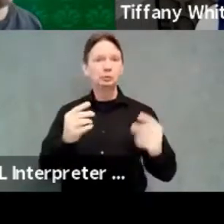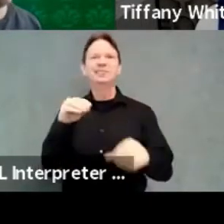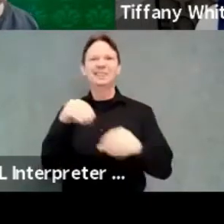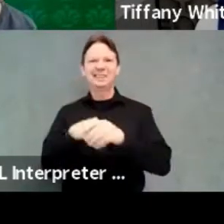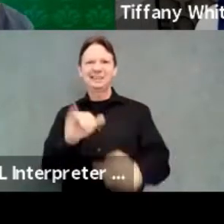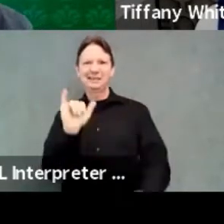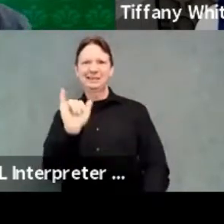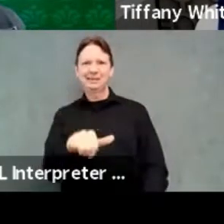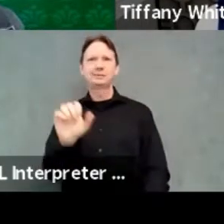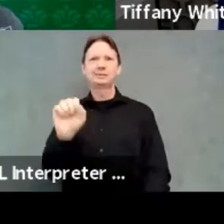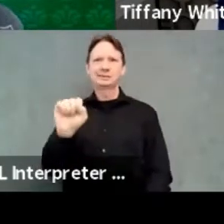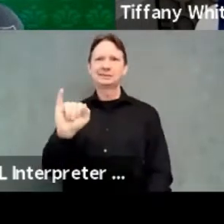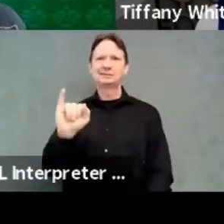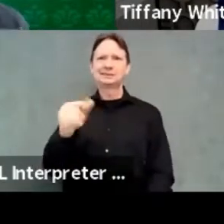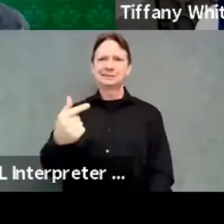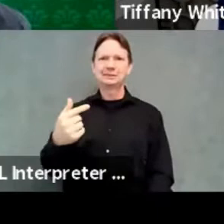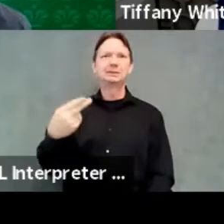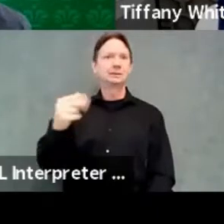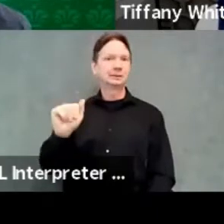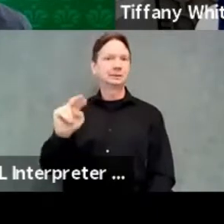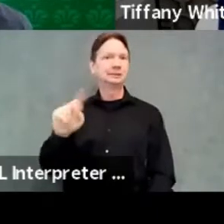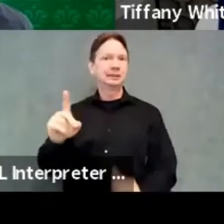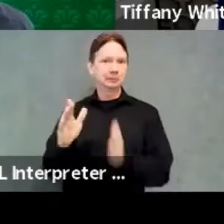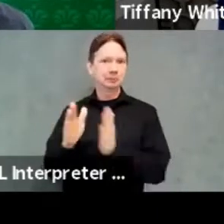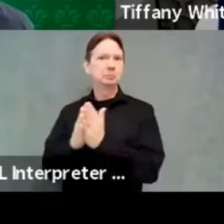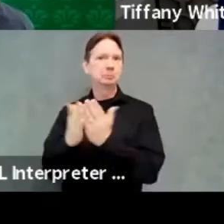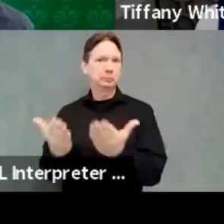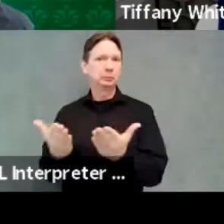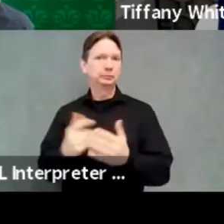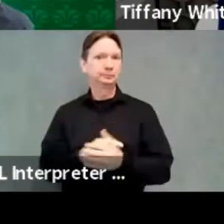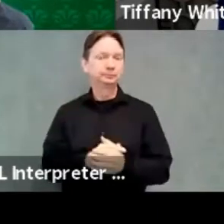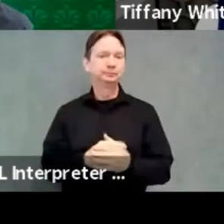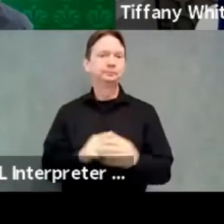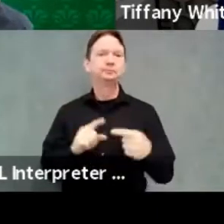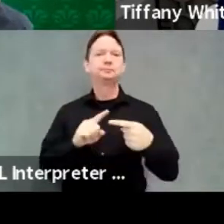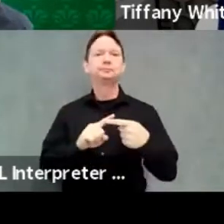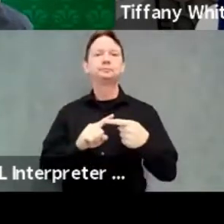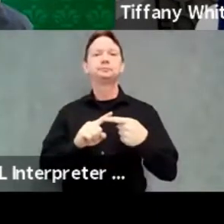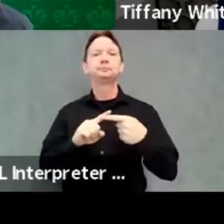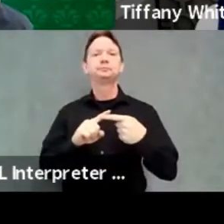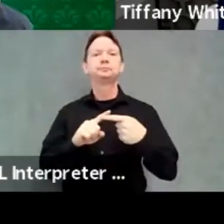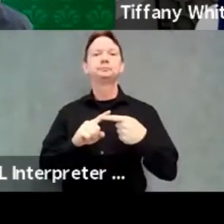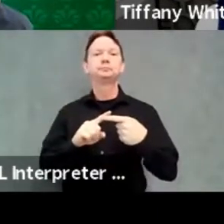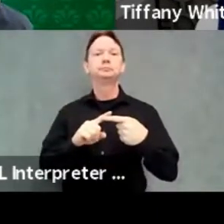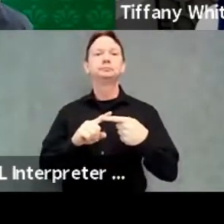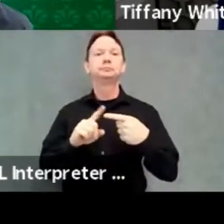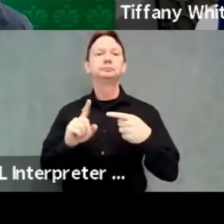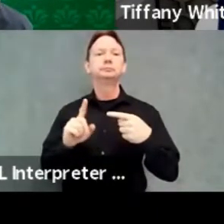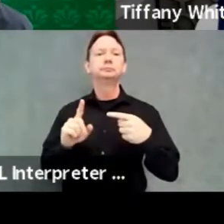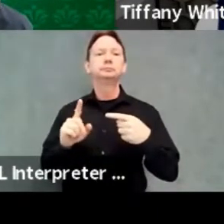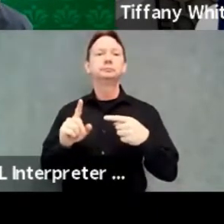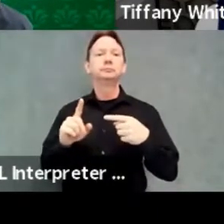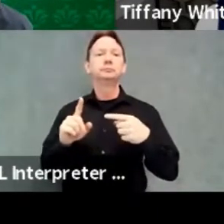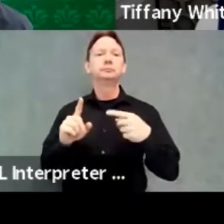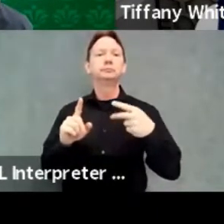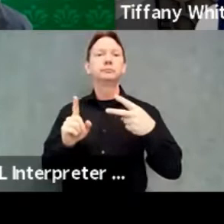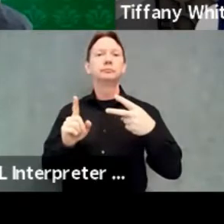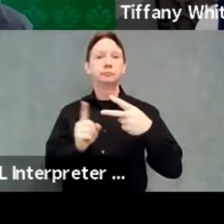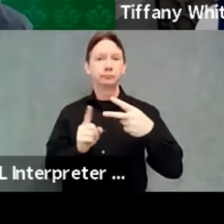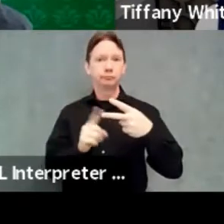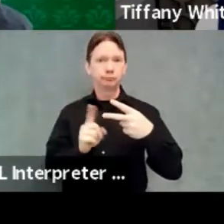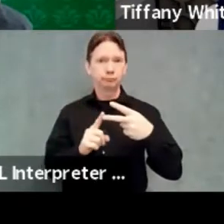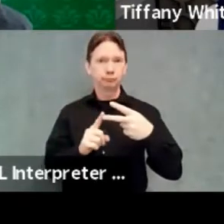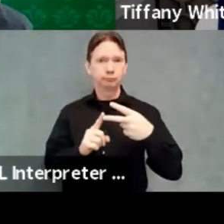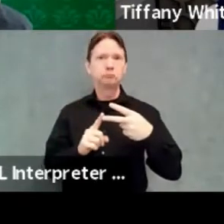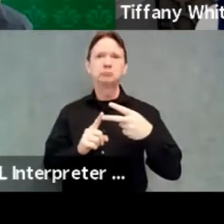SIG handbook. So it's a good resource to know about. There's also information on that page about how to access your SIG membership